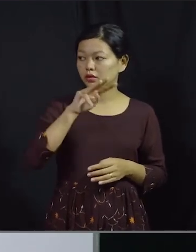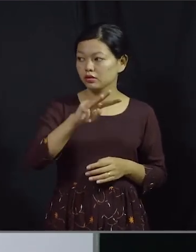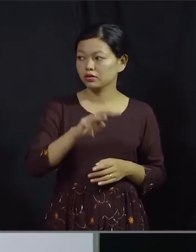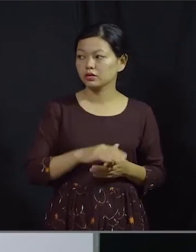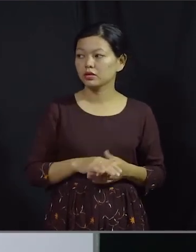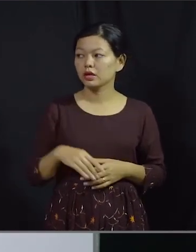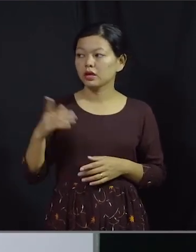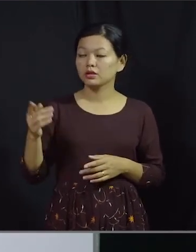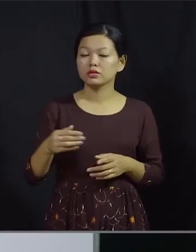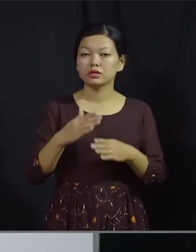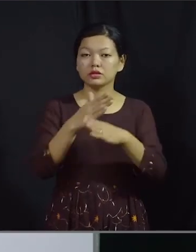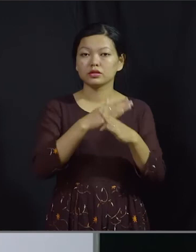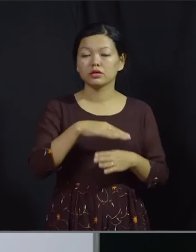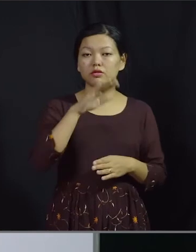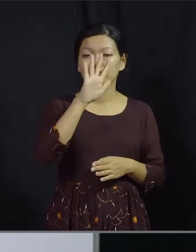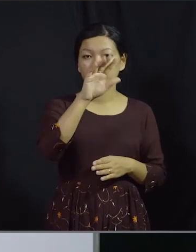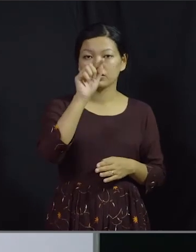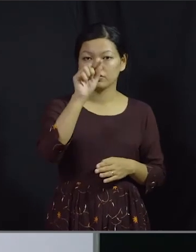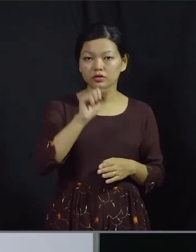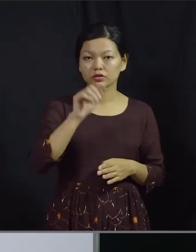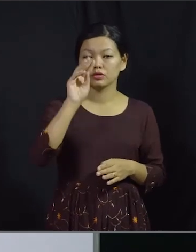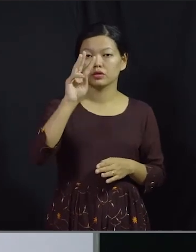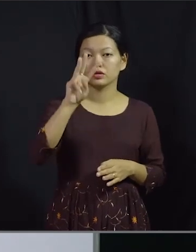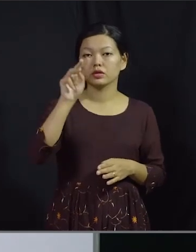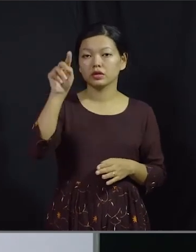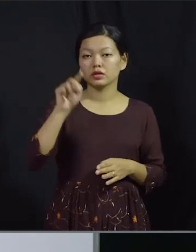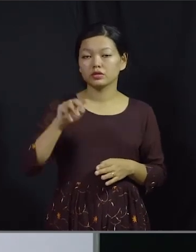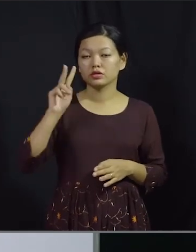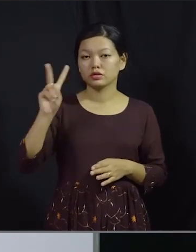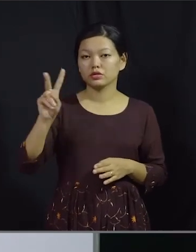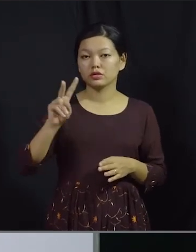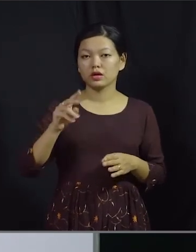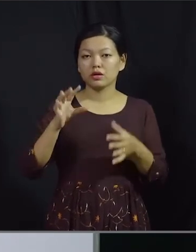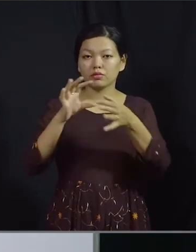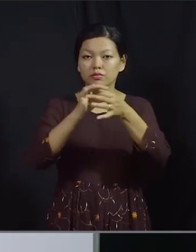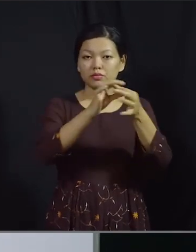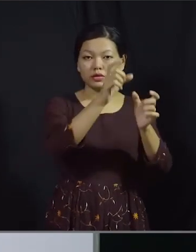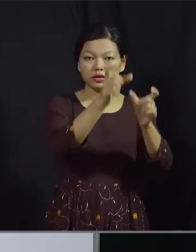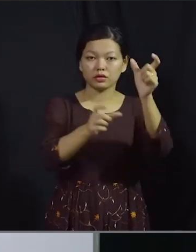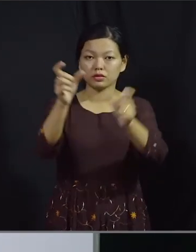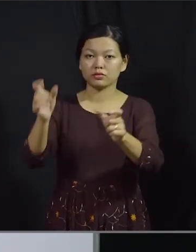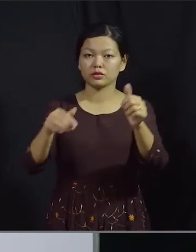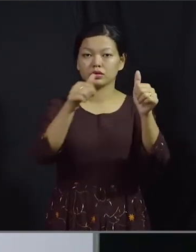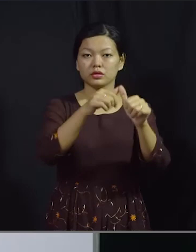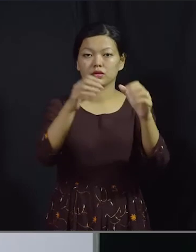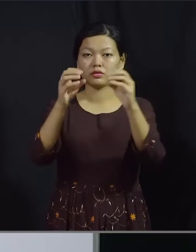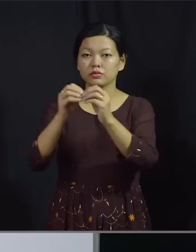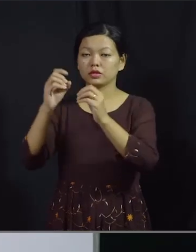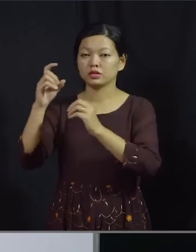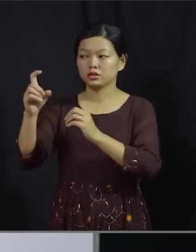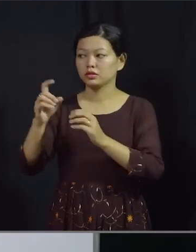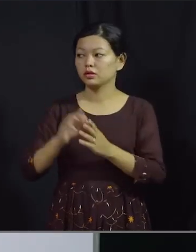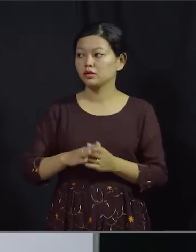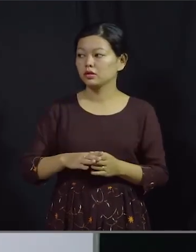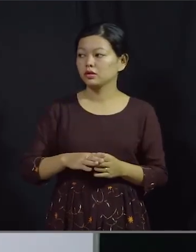of 5:3:2 among partner A, B, and C. So this is how you get. When you look